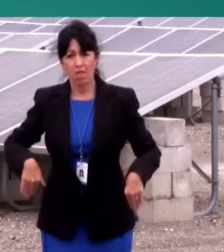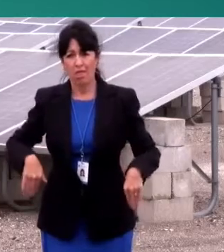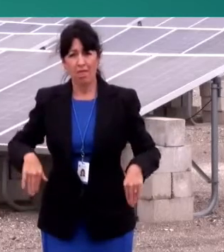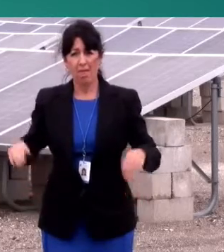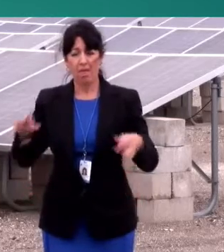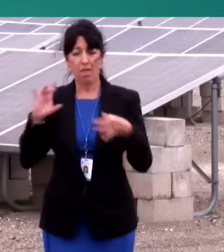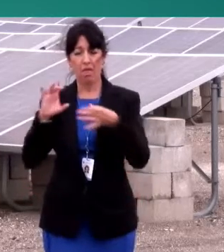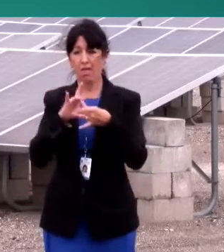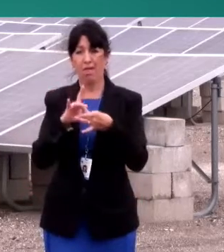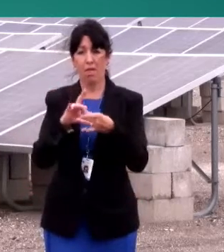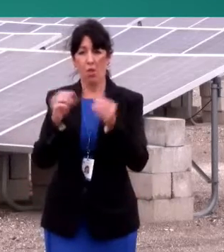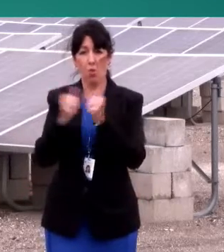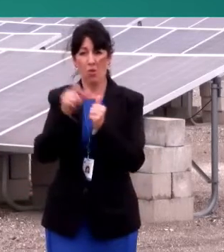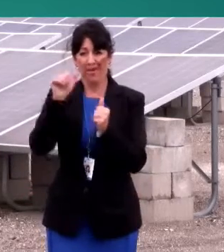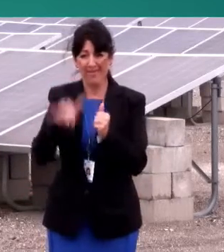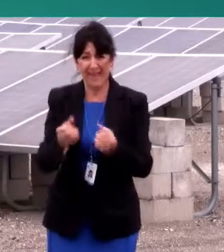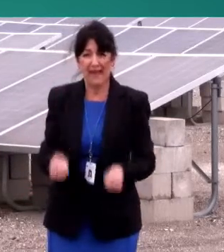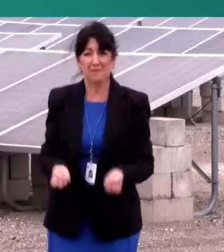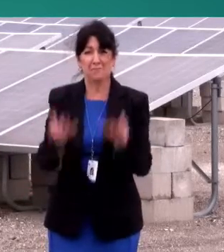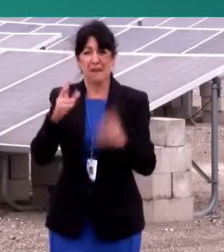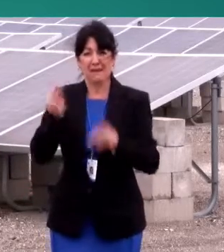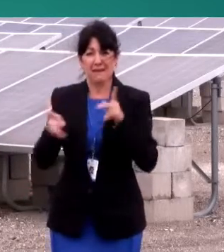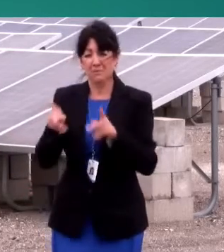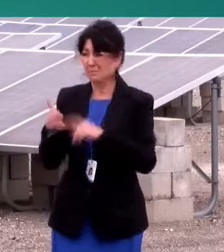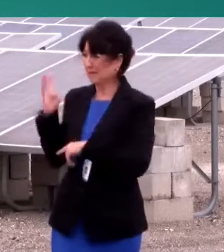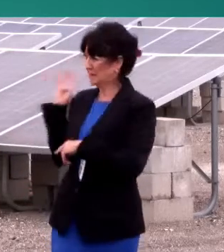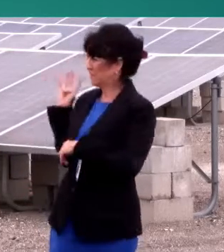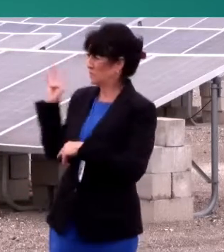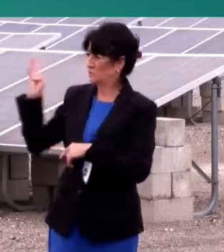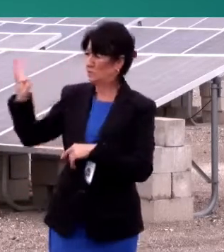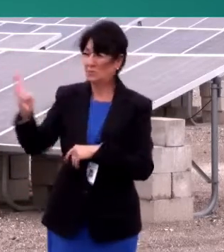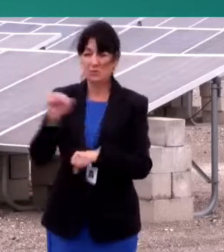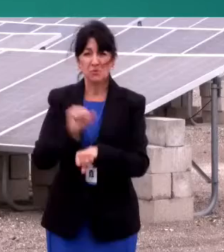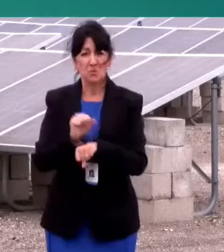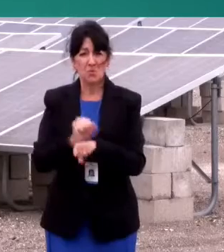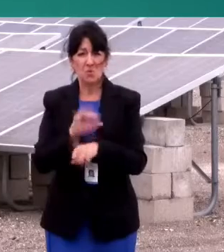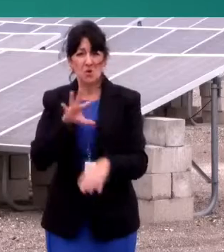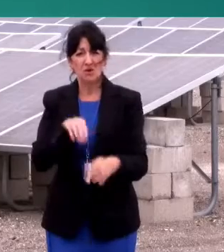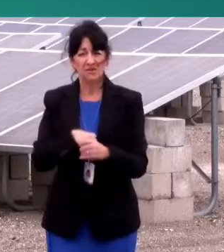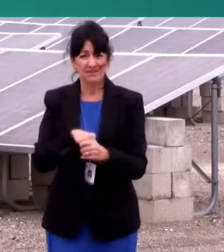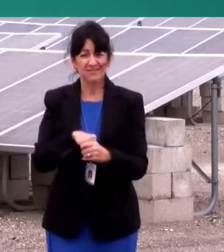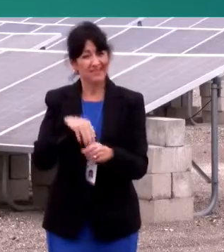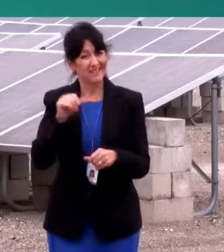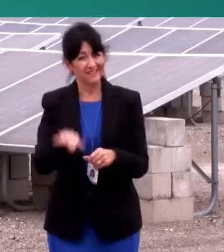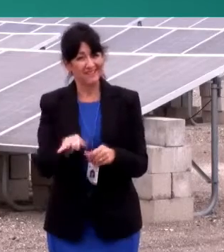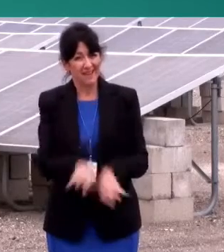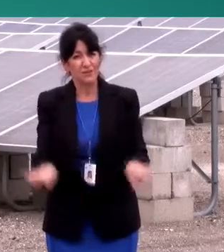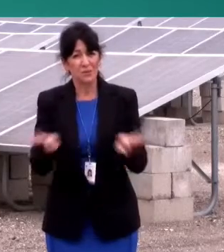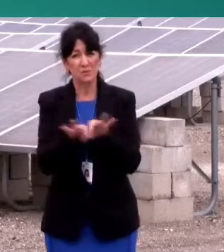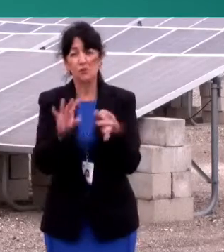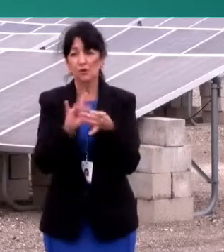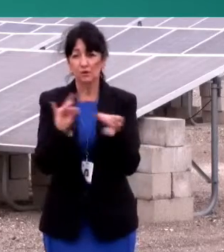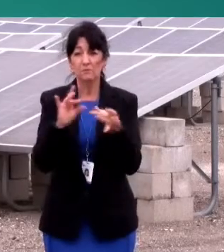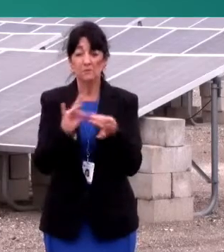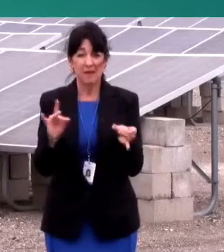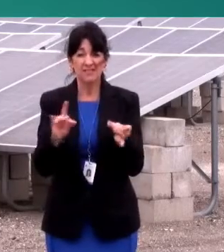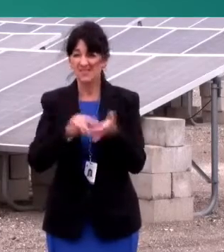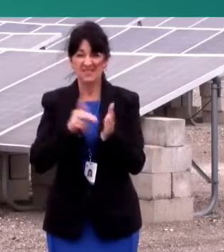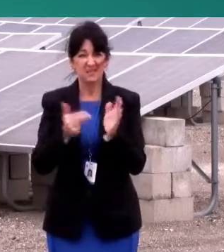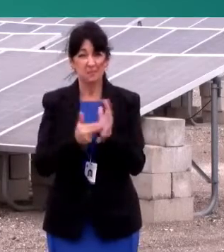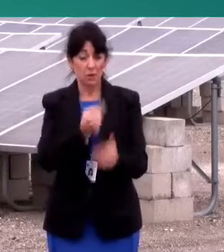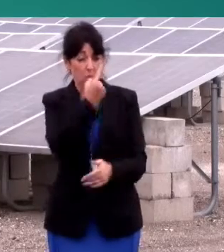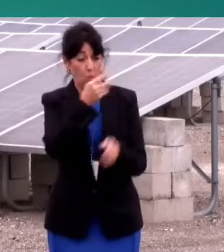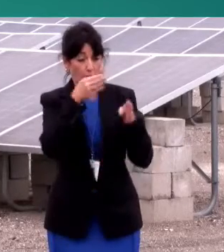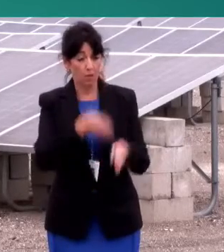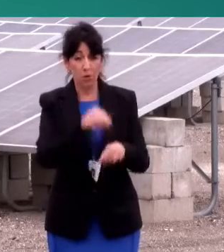standing behind me, standing behind me. And I think that's an important message, which is that it takes all of us, right?